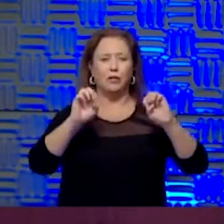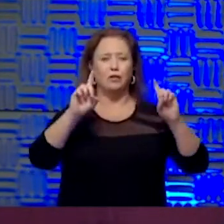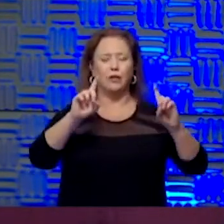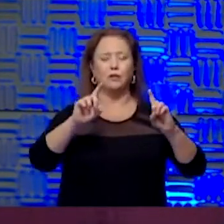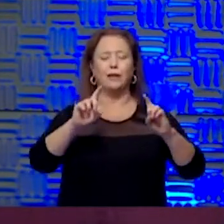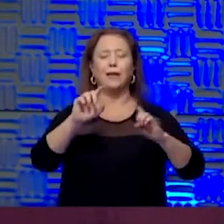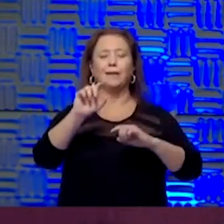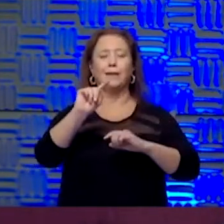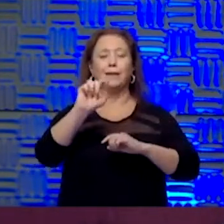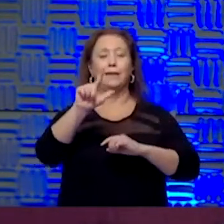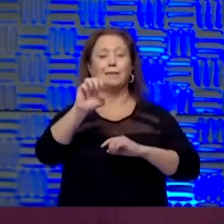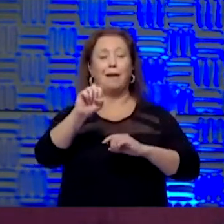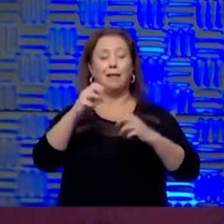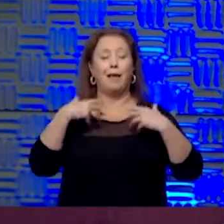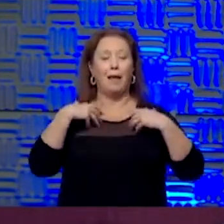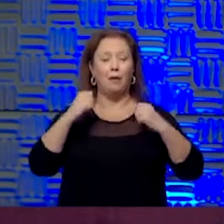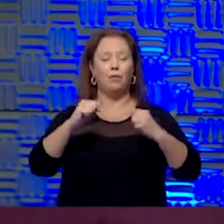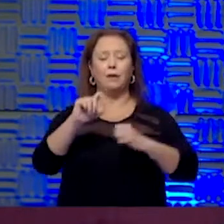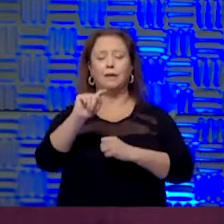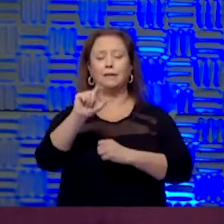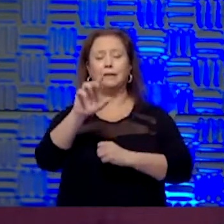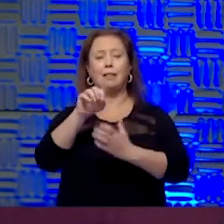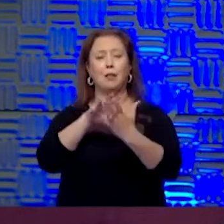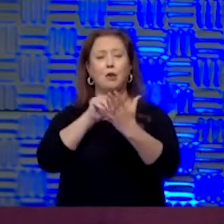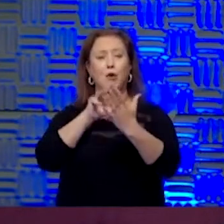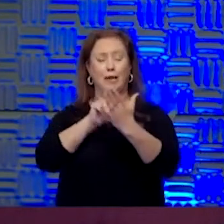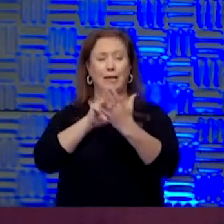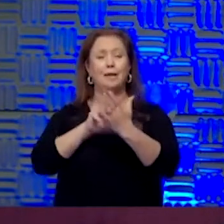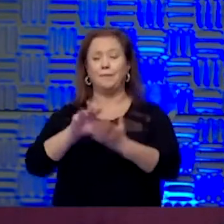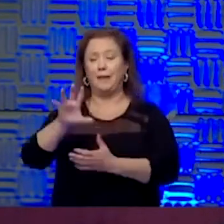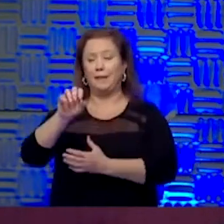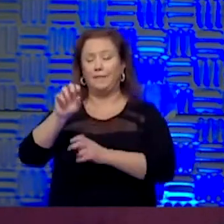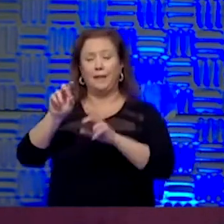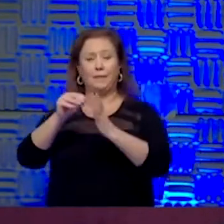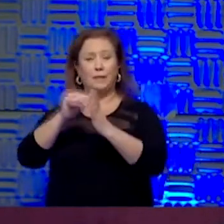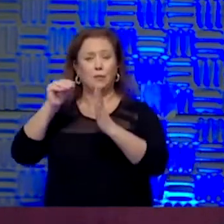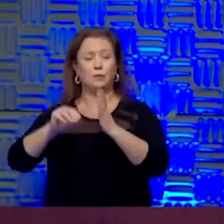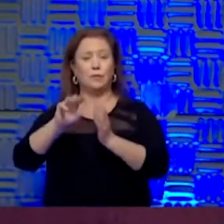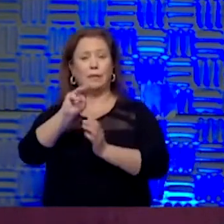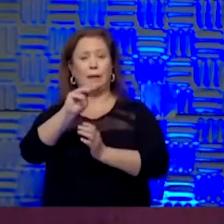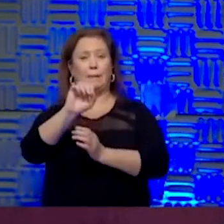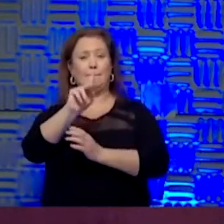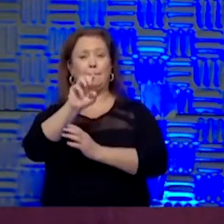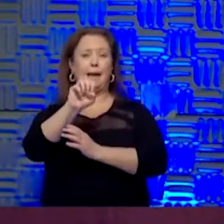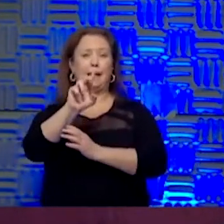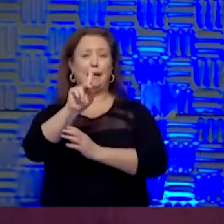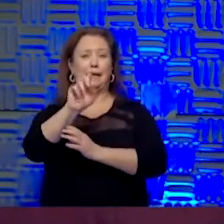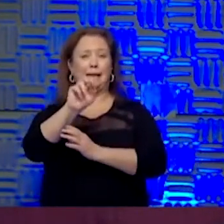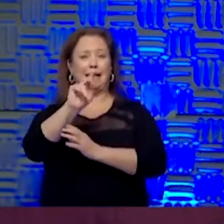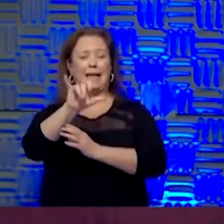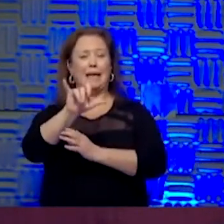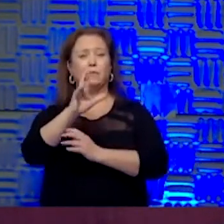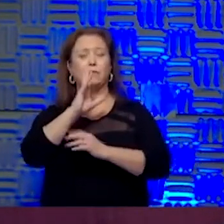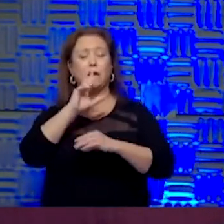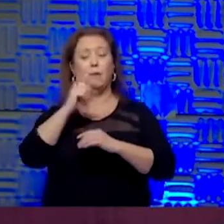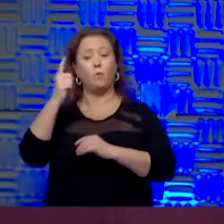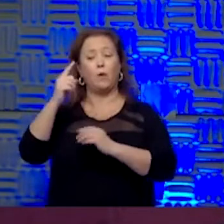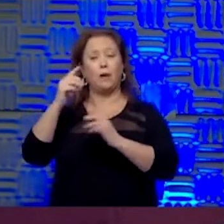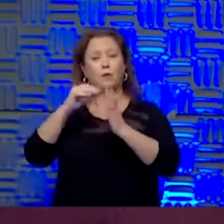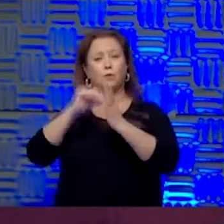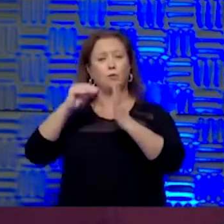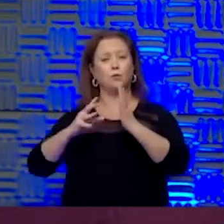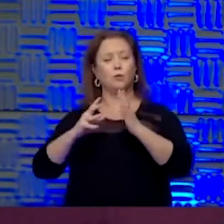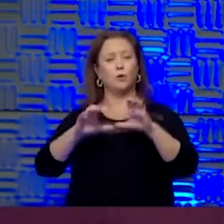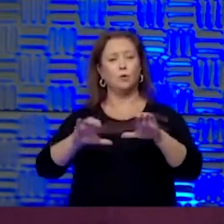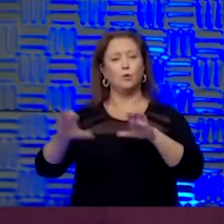telelearning affected that, as well as what are those 50 students that Mike Kennedy was here talking about before. What are those 50 students doing out in